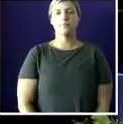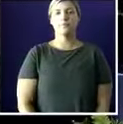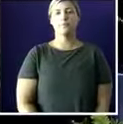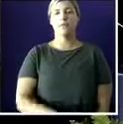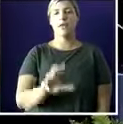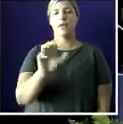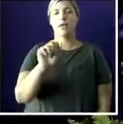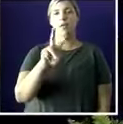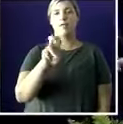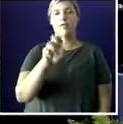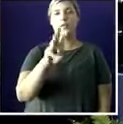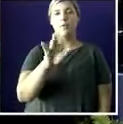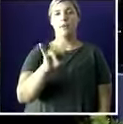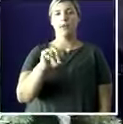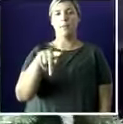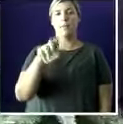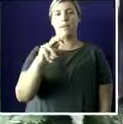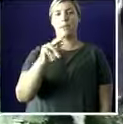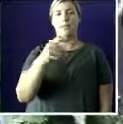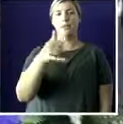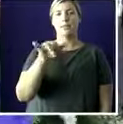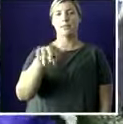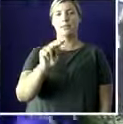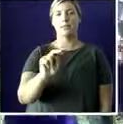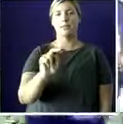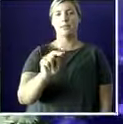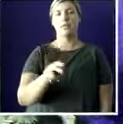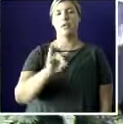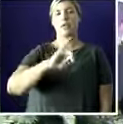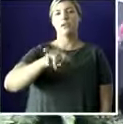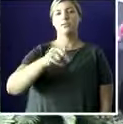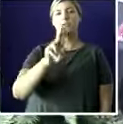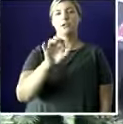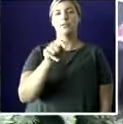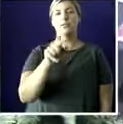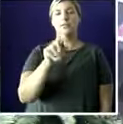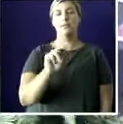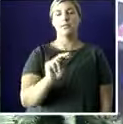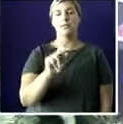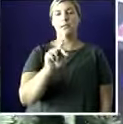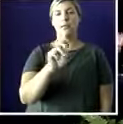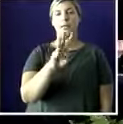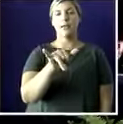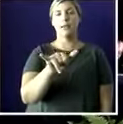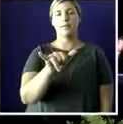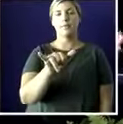Avery Grace Pennington. Justin Michael Kennedy.